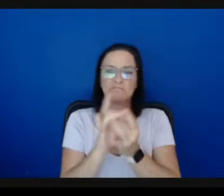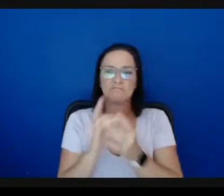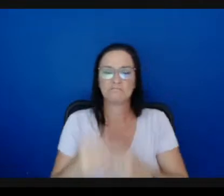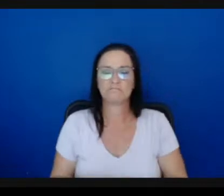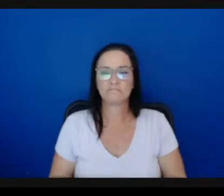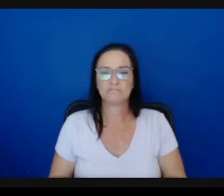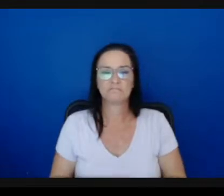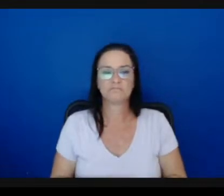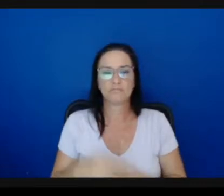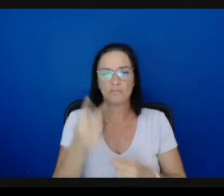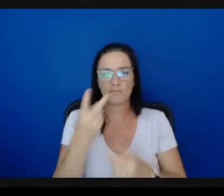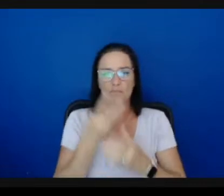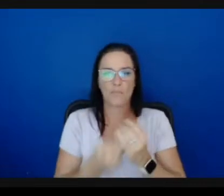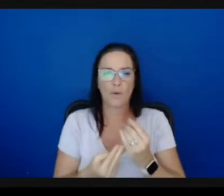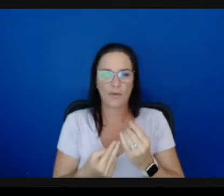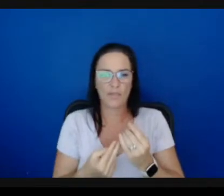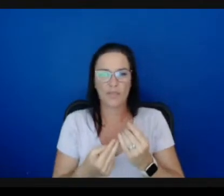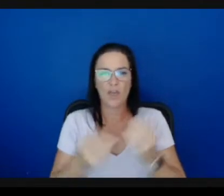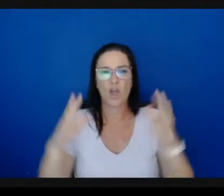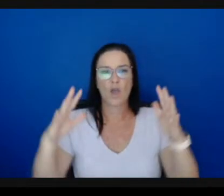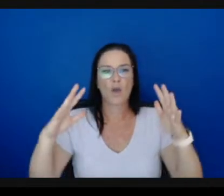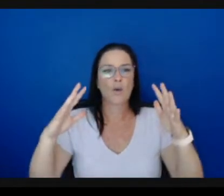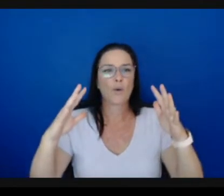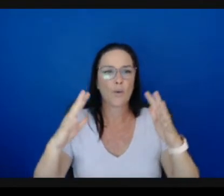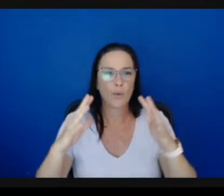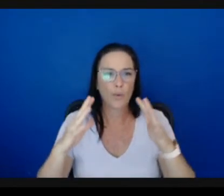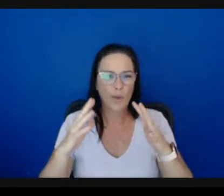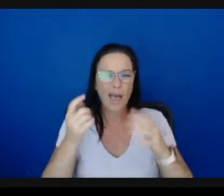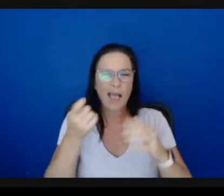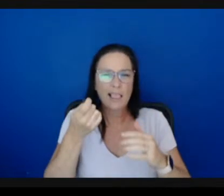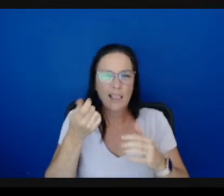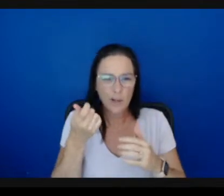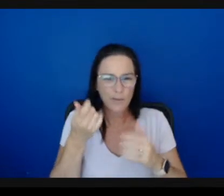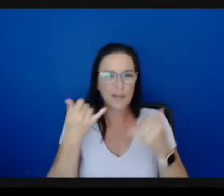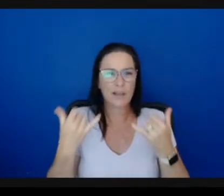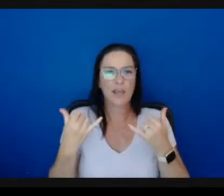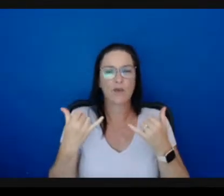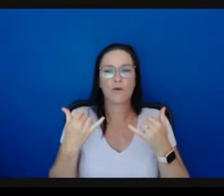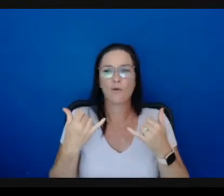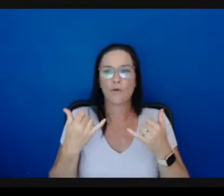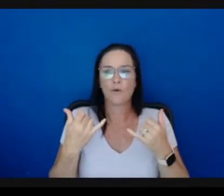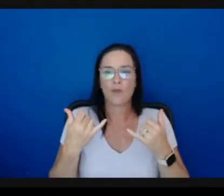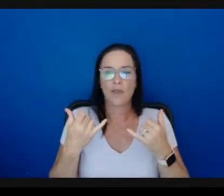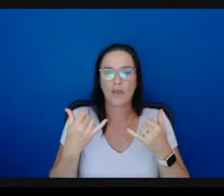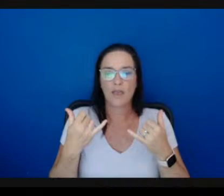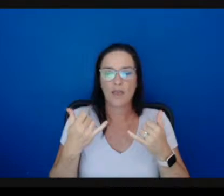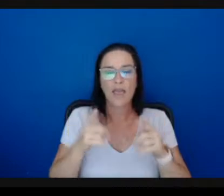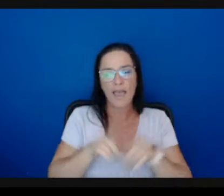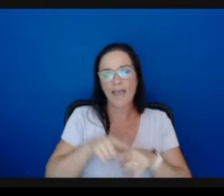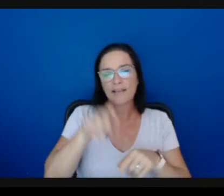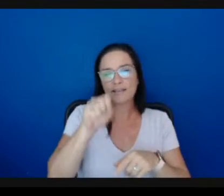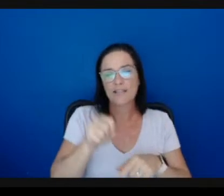both of them deflating slightly now as we see the southwest flank continuing to adjust.